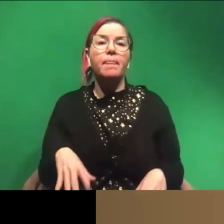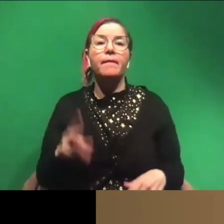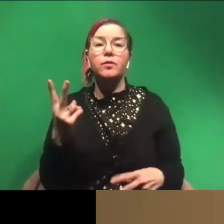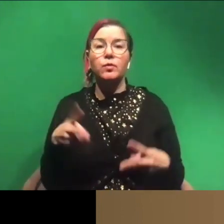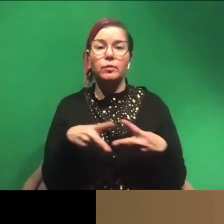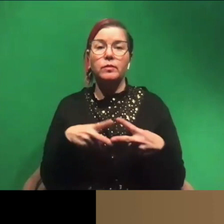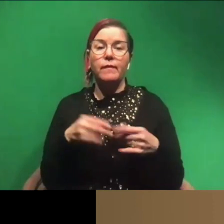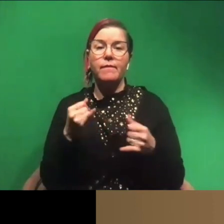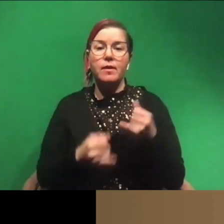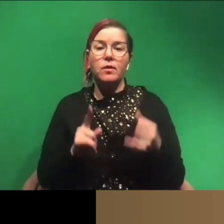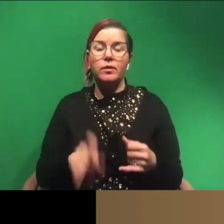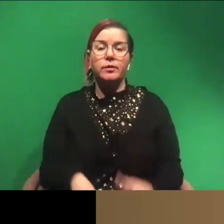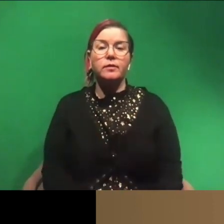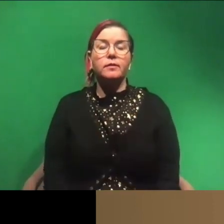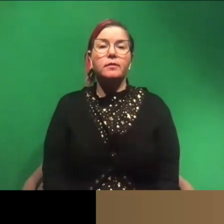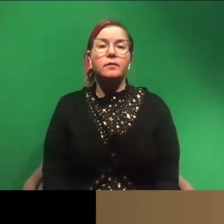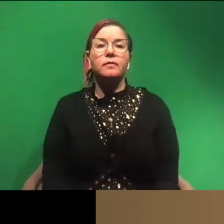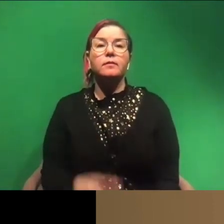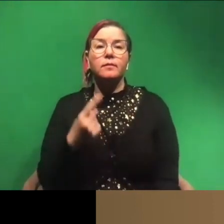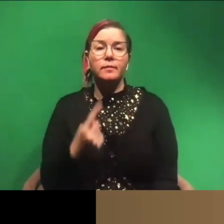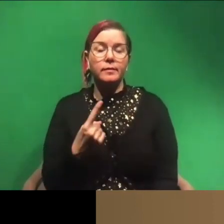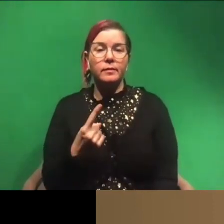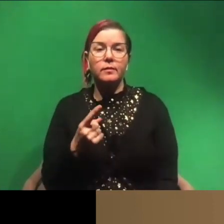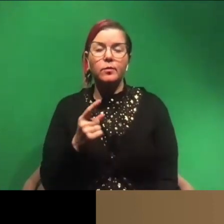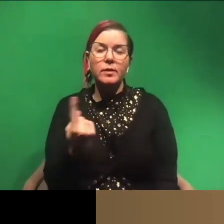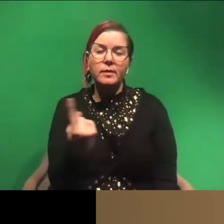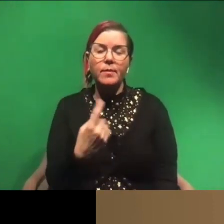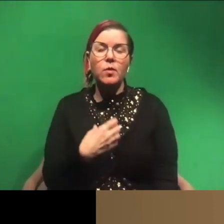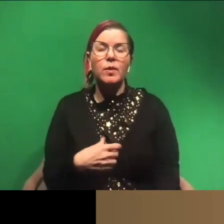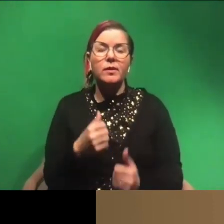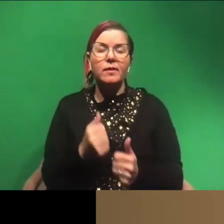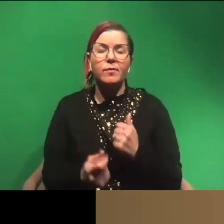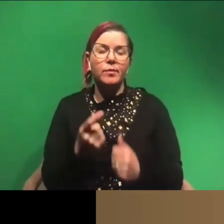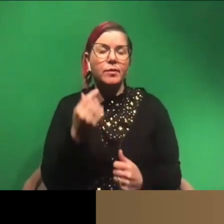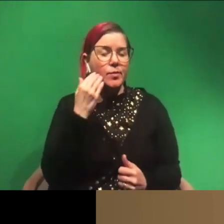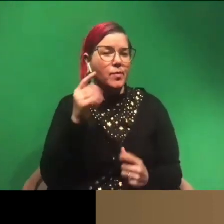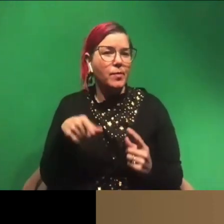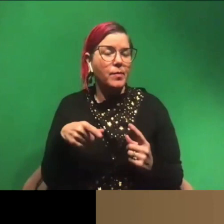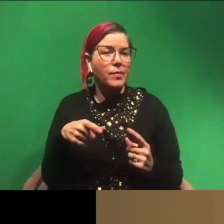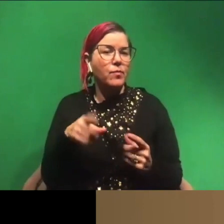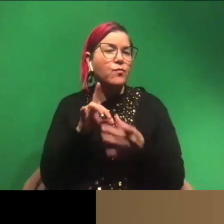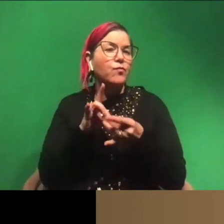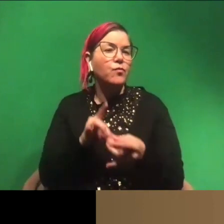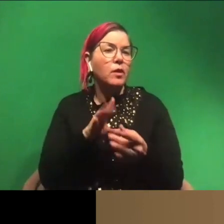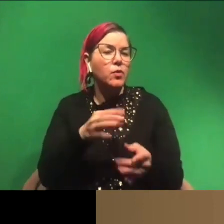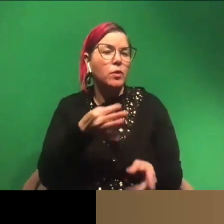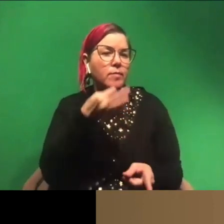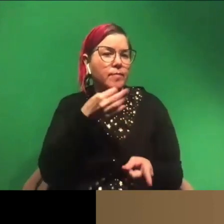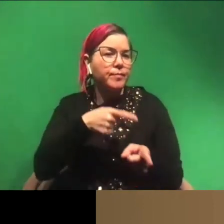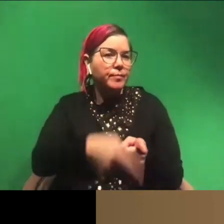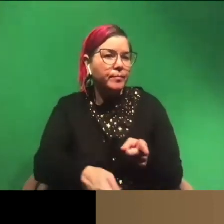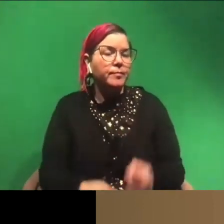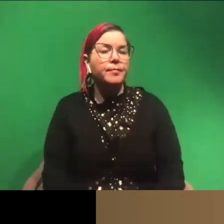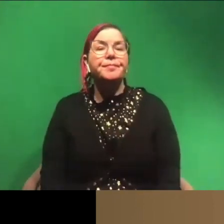final questions. All right. One is, what's something that you wish that everybody knew it related to your area of